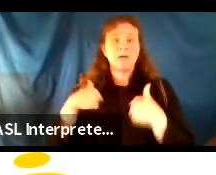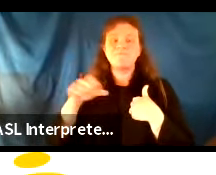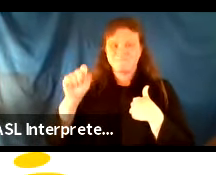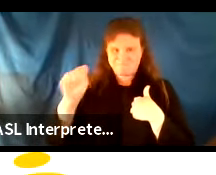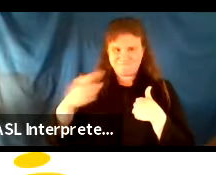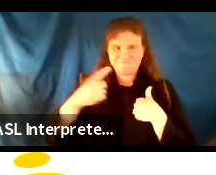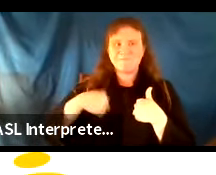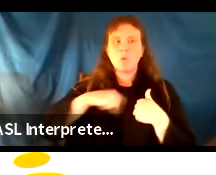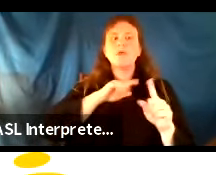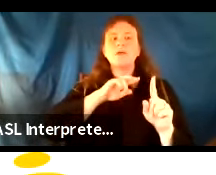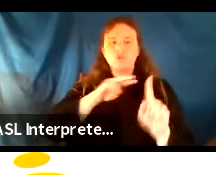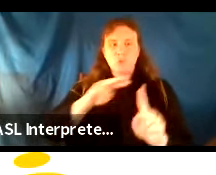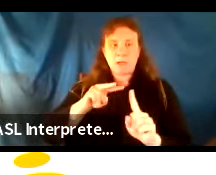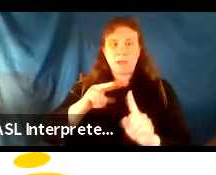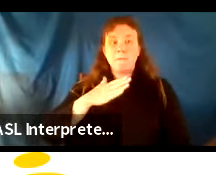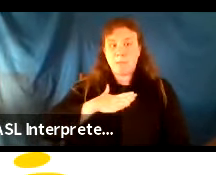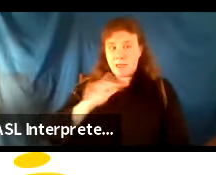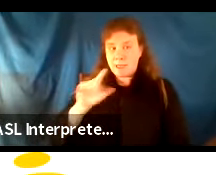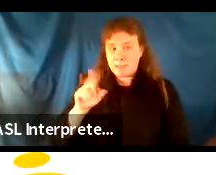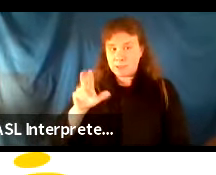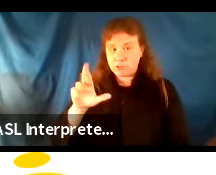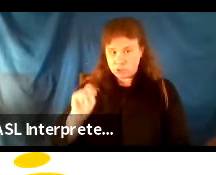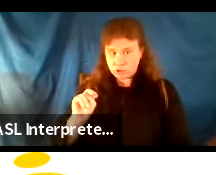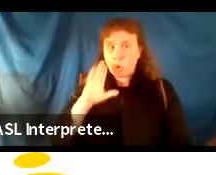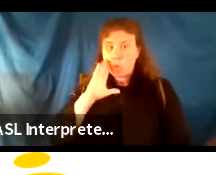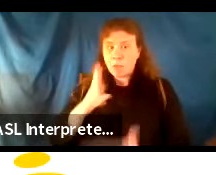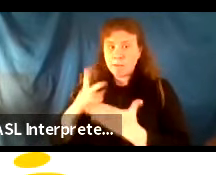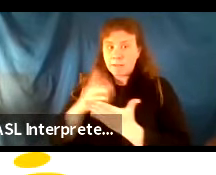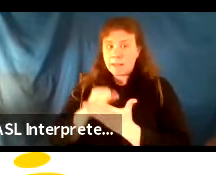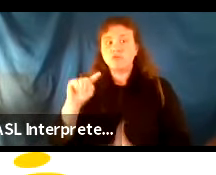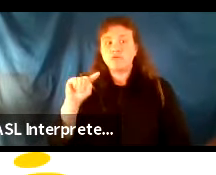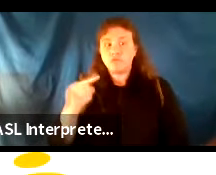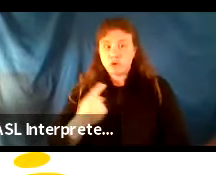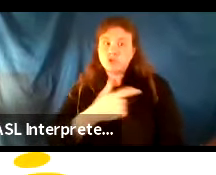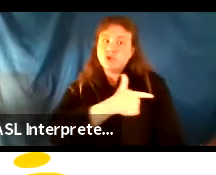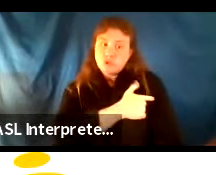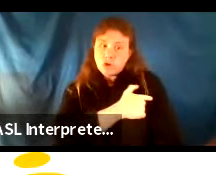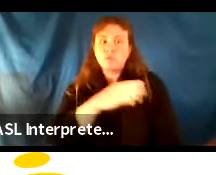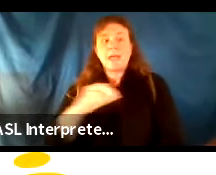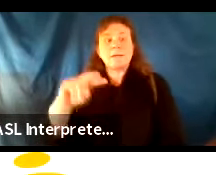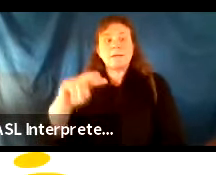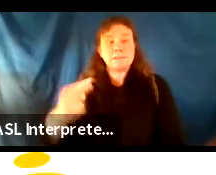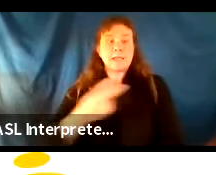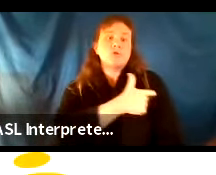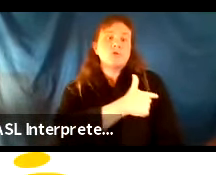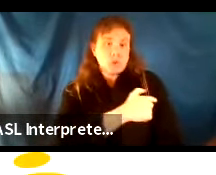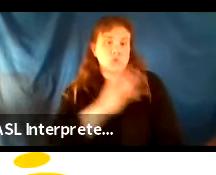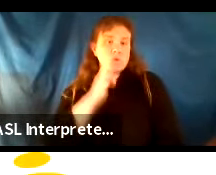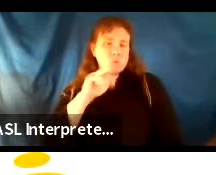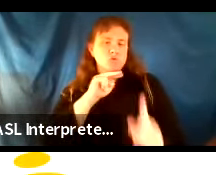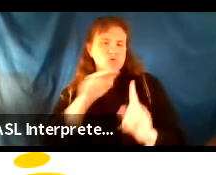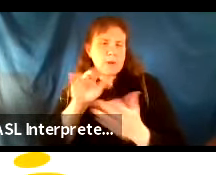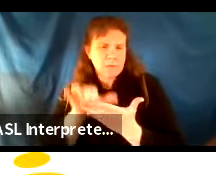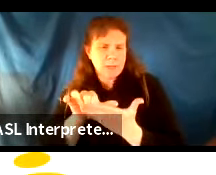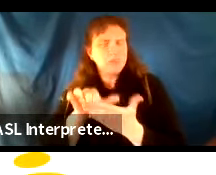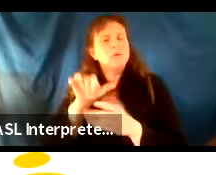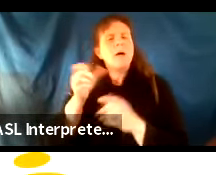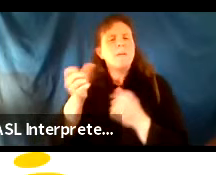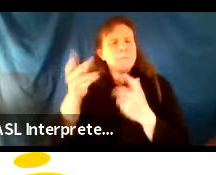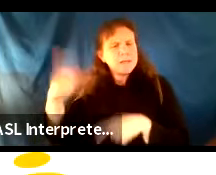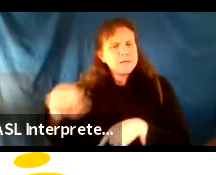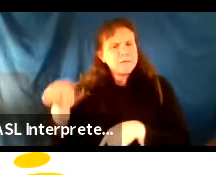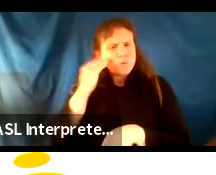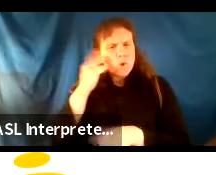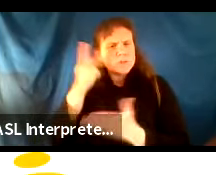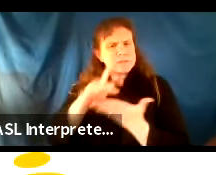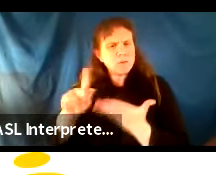administration data, both first and second doses, and then how we share that. I know many of you are very familiar with Secretary Karen Ross, and this